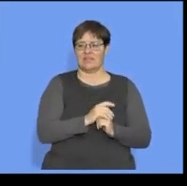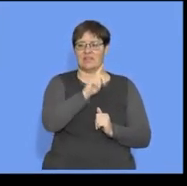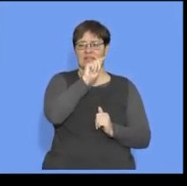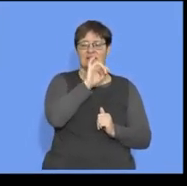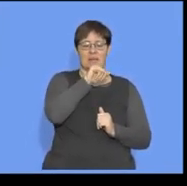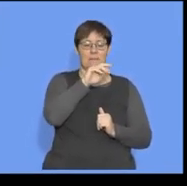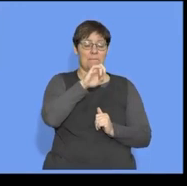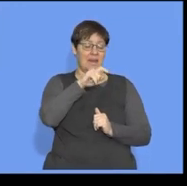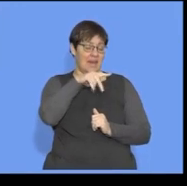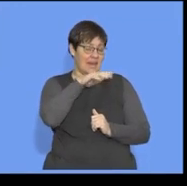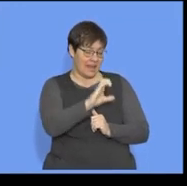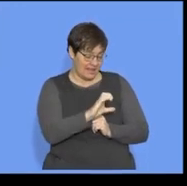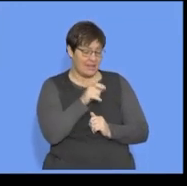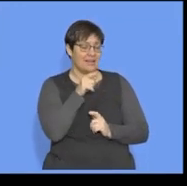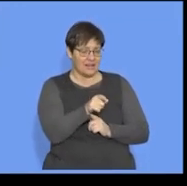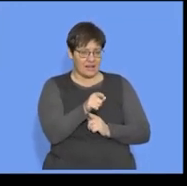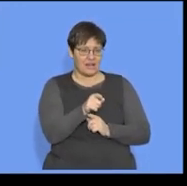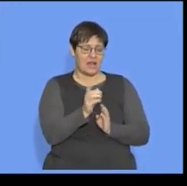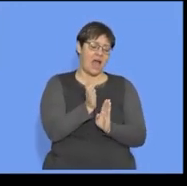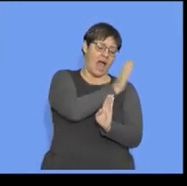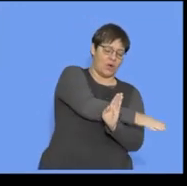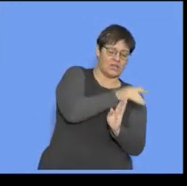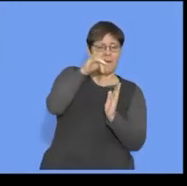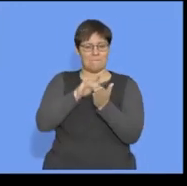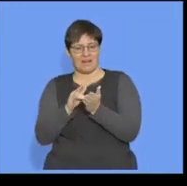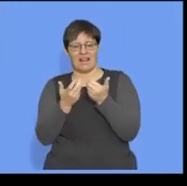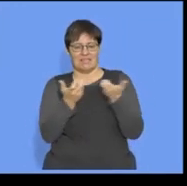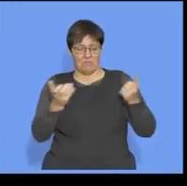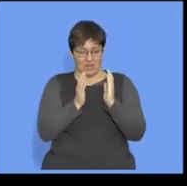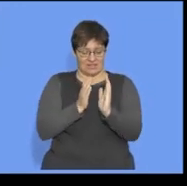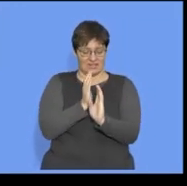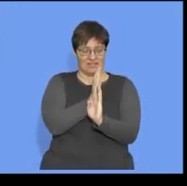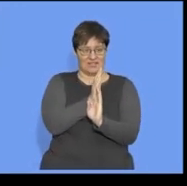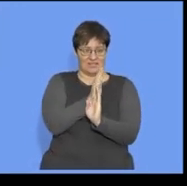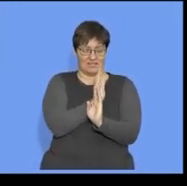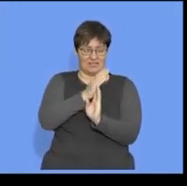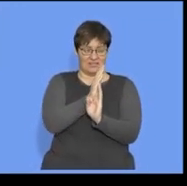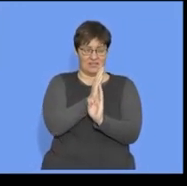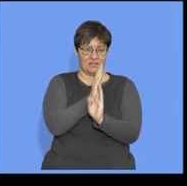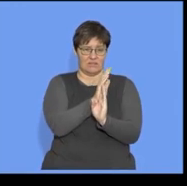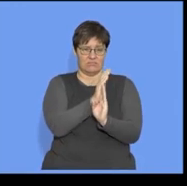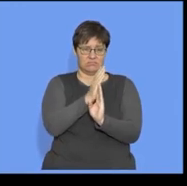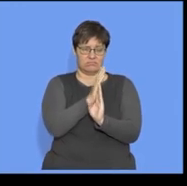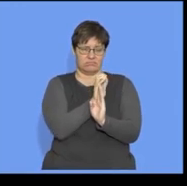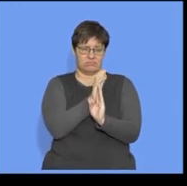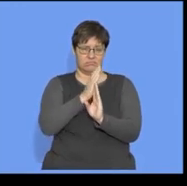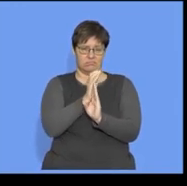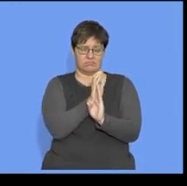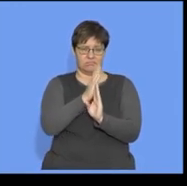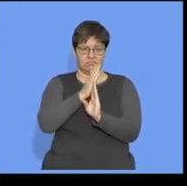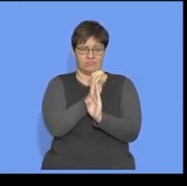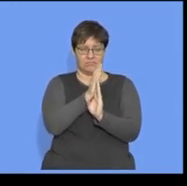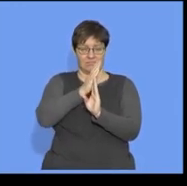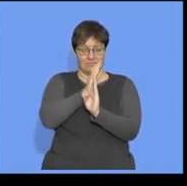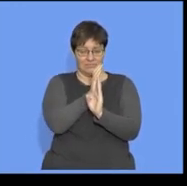referred to as the tympanic membrane that separates the middle ear from the outer ear. And then when the sound